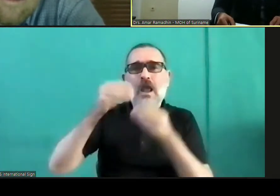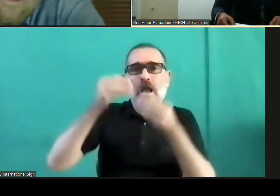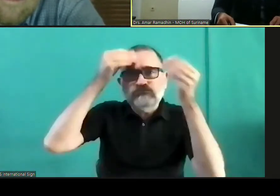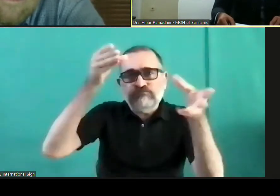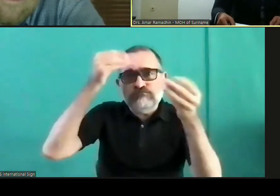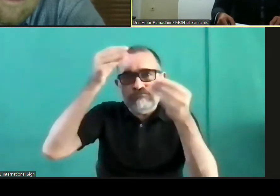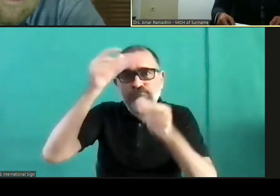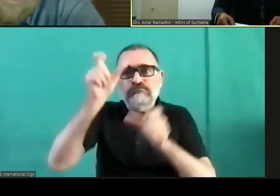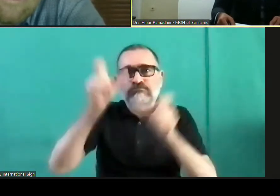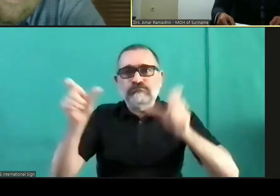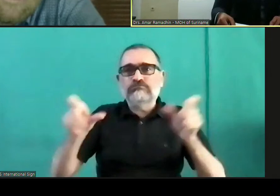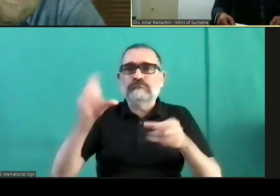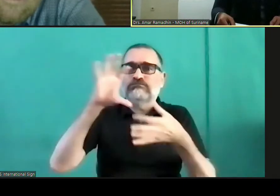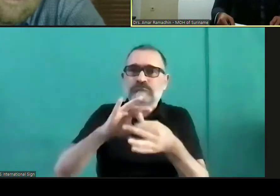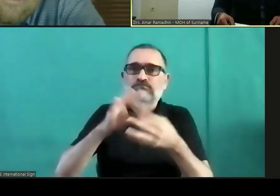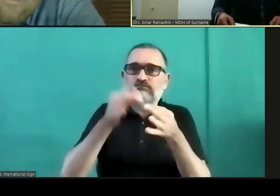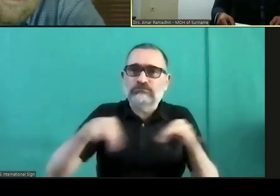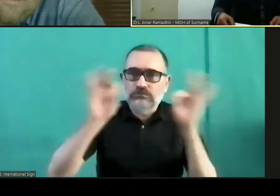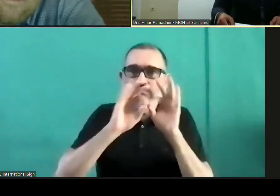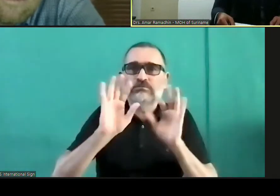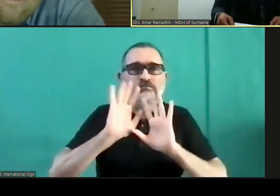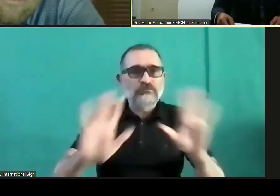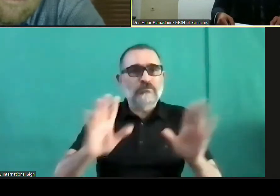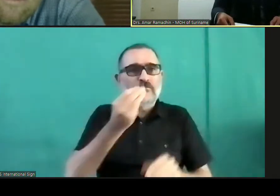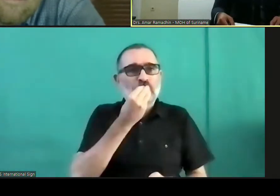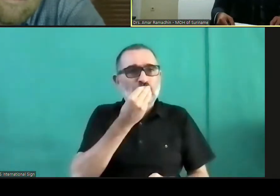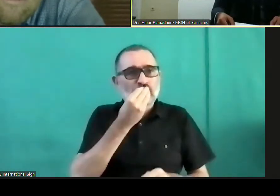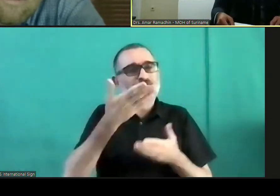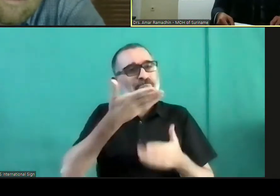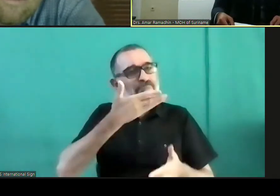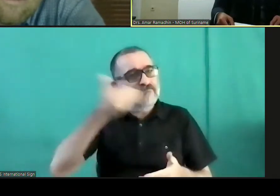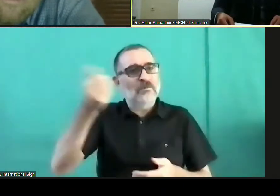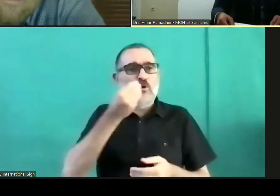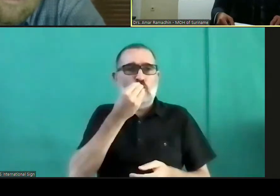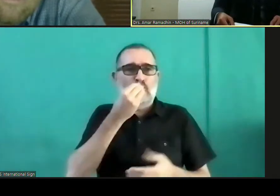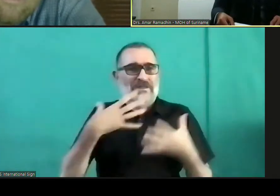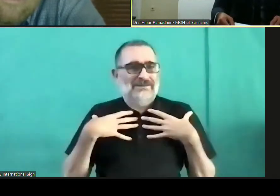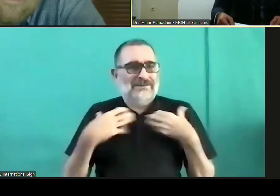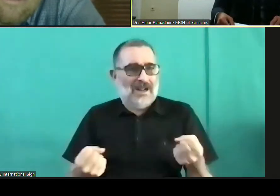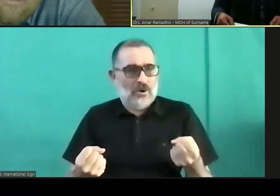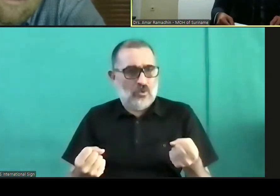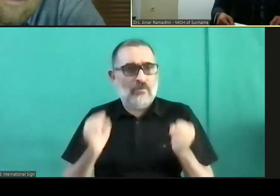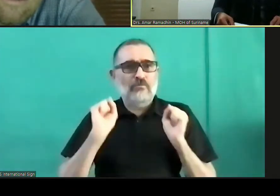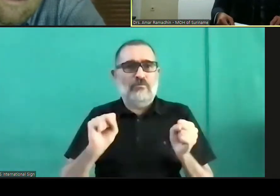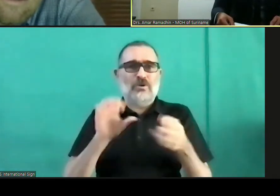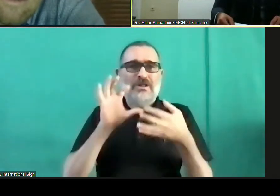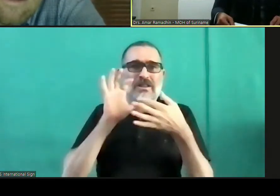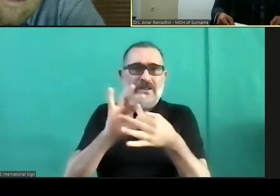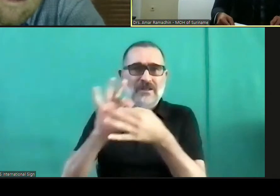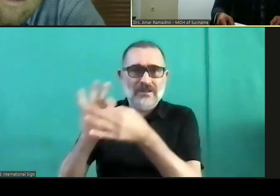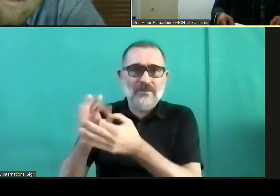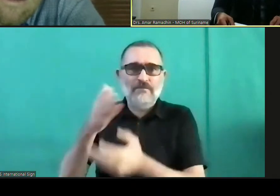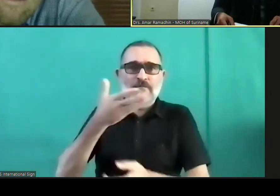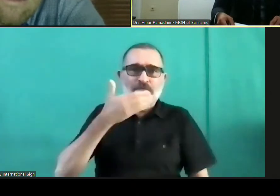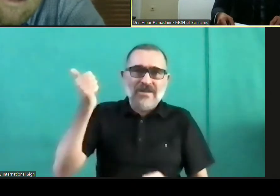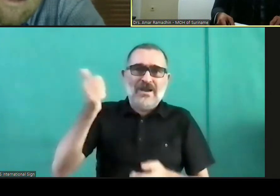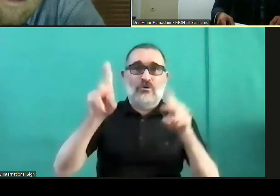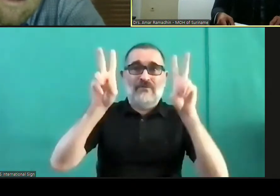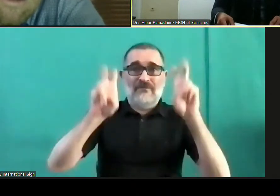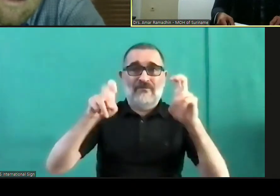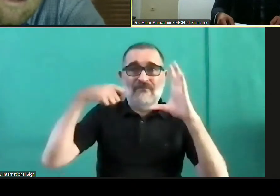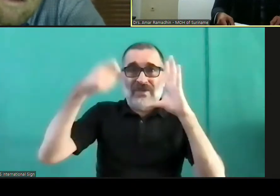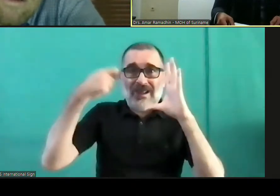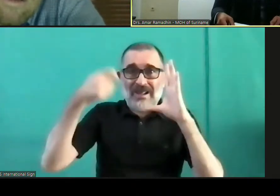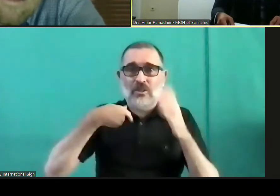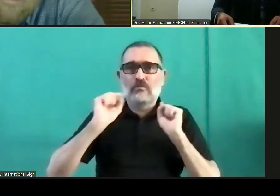exercise program, Sranang Lusaski, which means Suriname Move the Body, are broadcasting by various TV